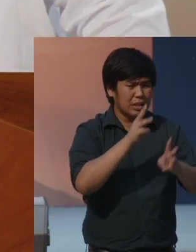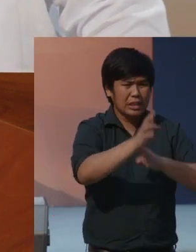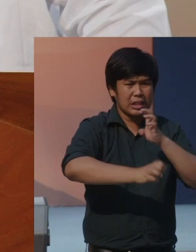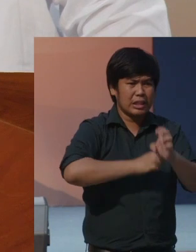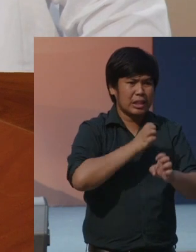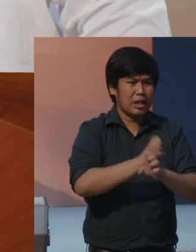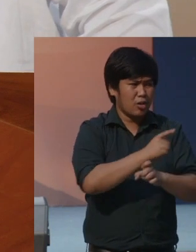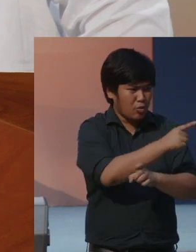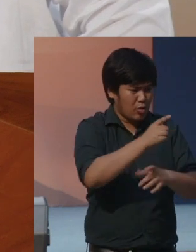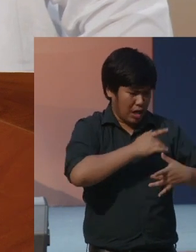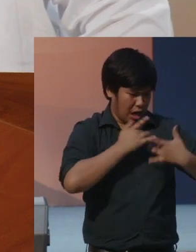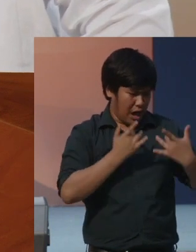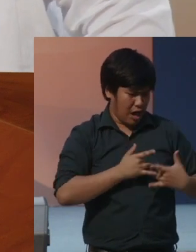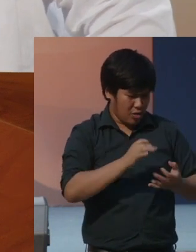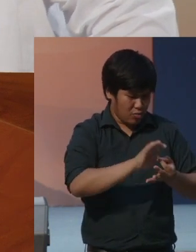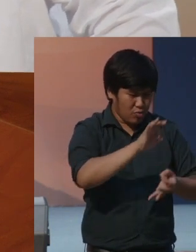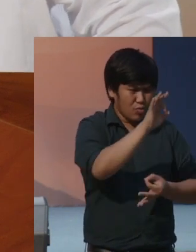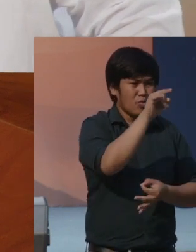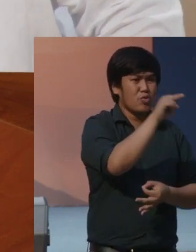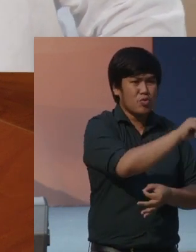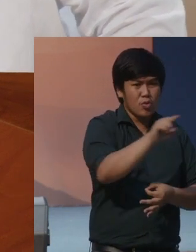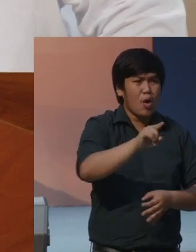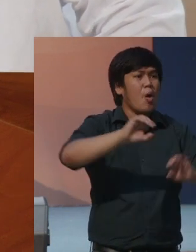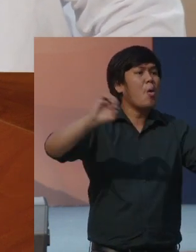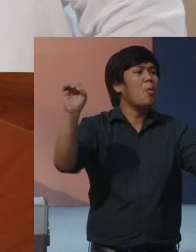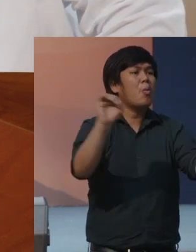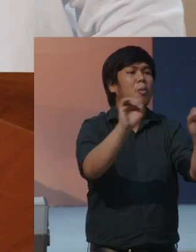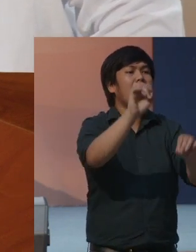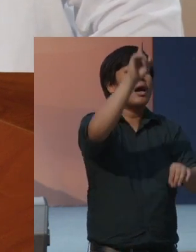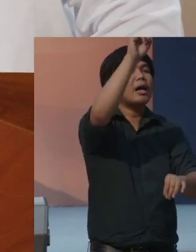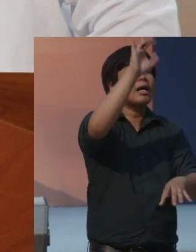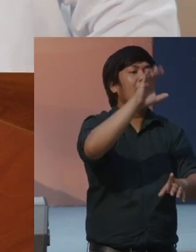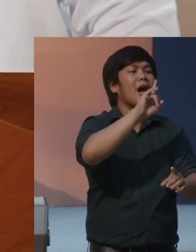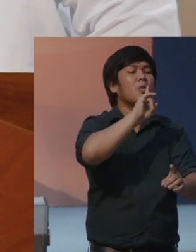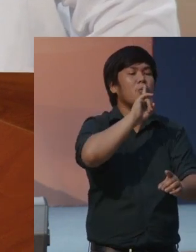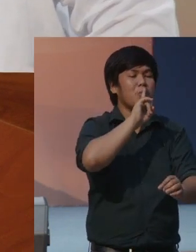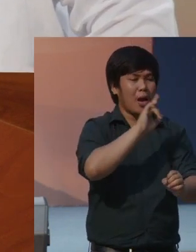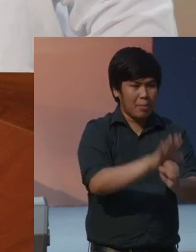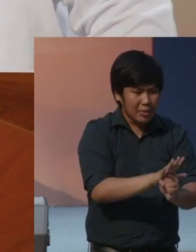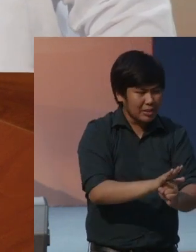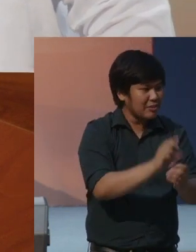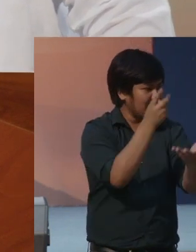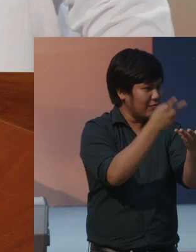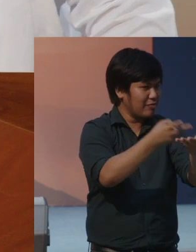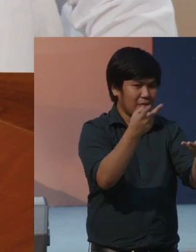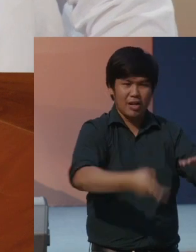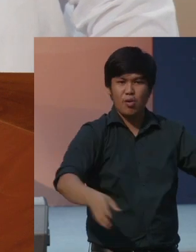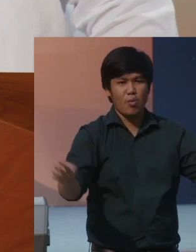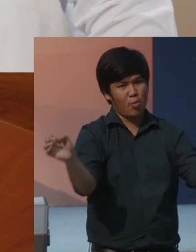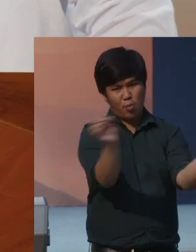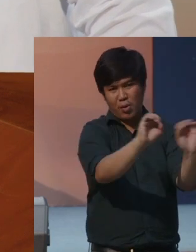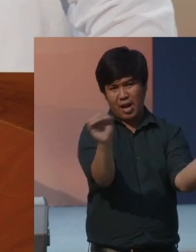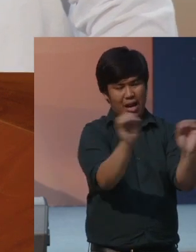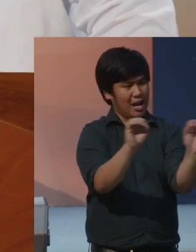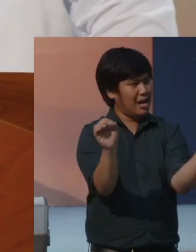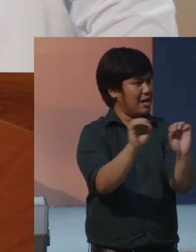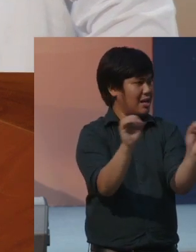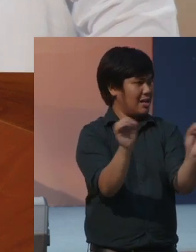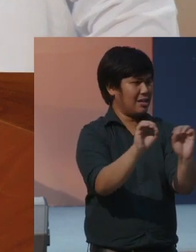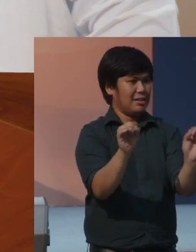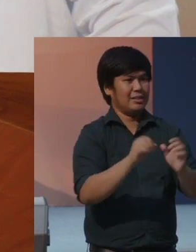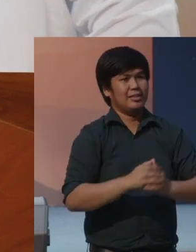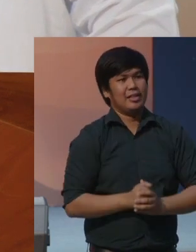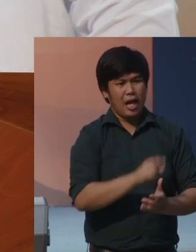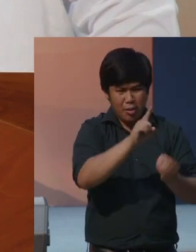know in your hearts and souls, all of you, that not one word has failed of all the good things that the Lord your God promised